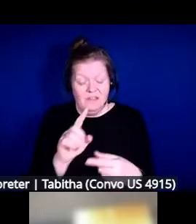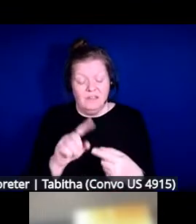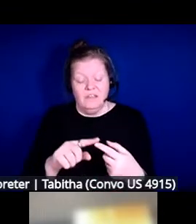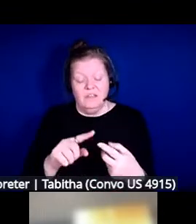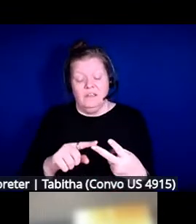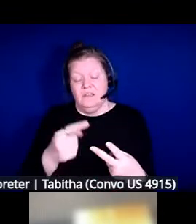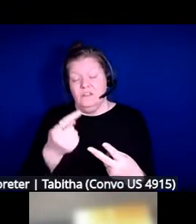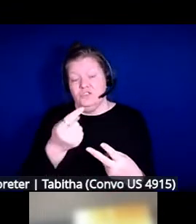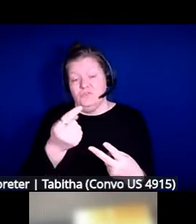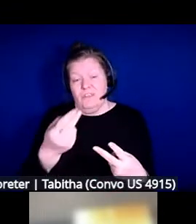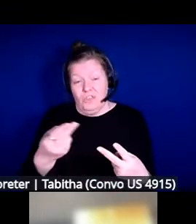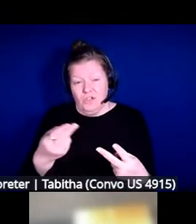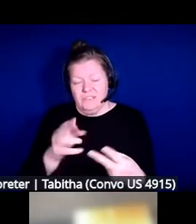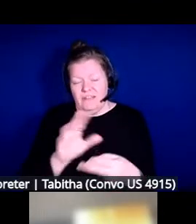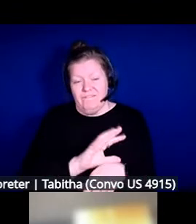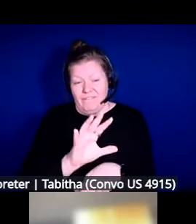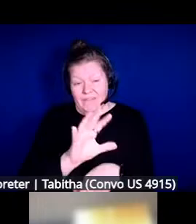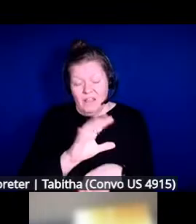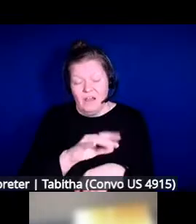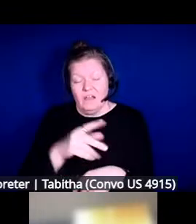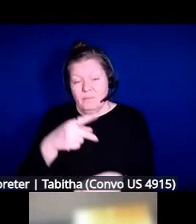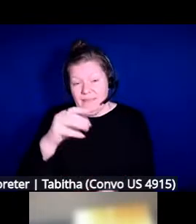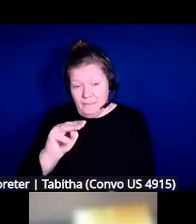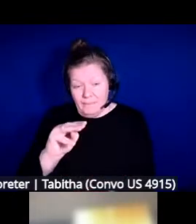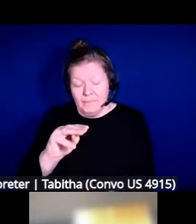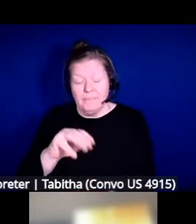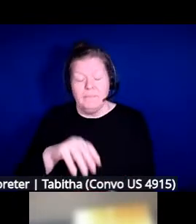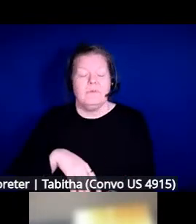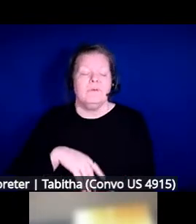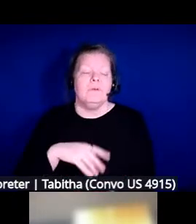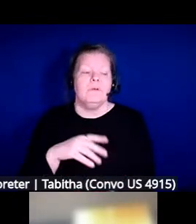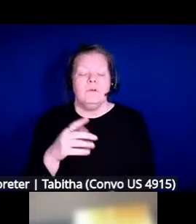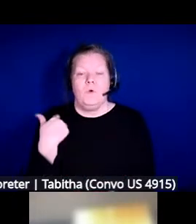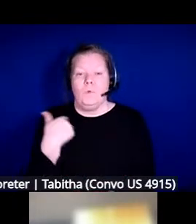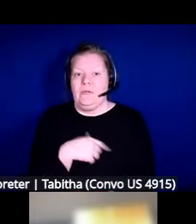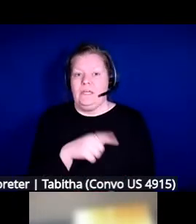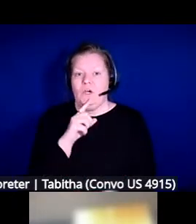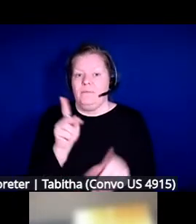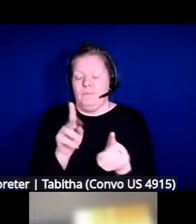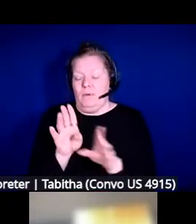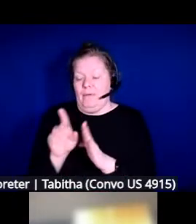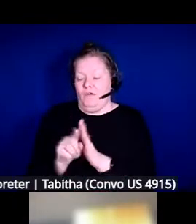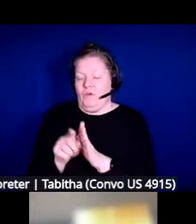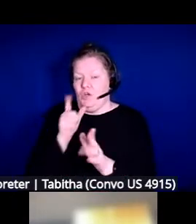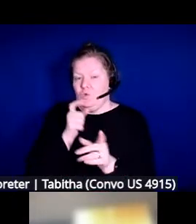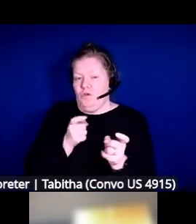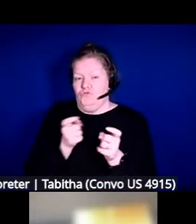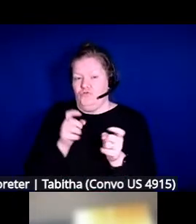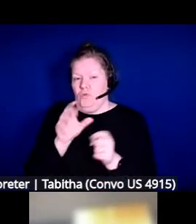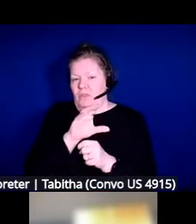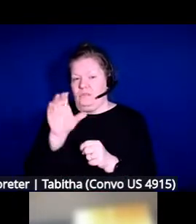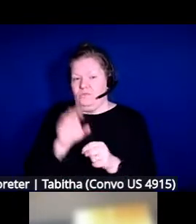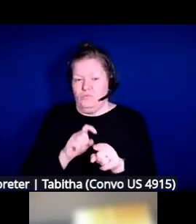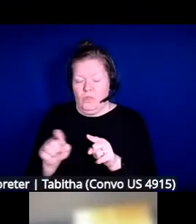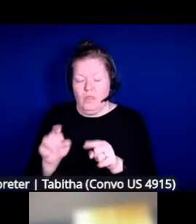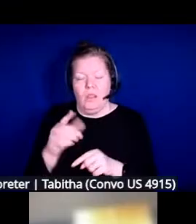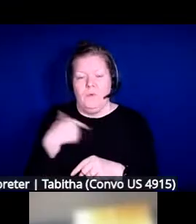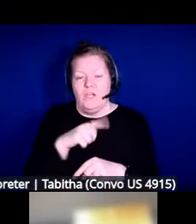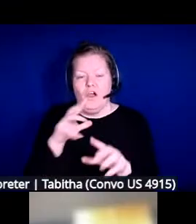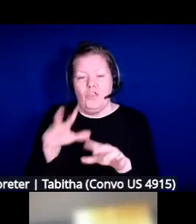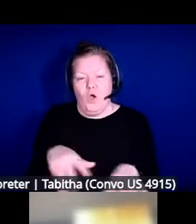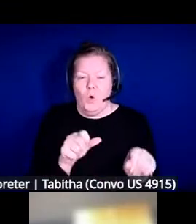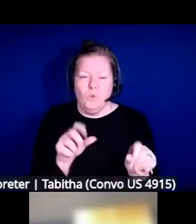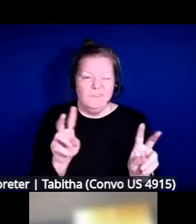and Thursday, 5 o'clock p.m. We are the people in the background who are controlling the Zoom calls. So we're the